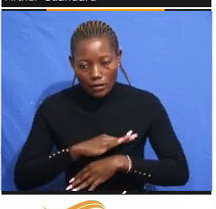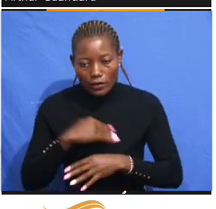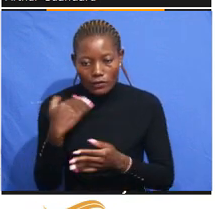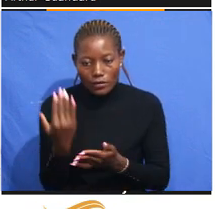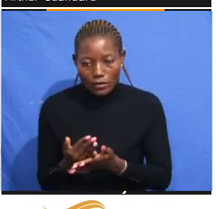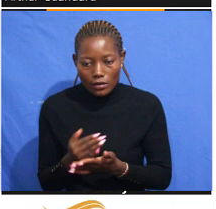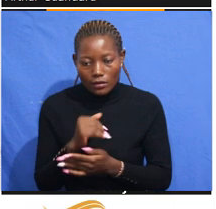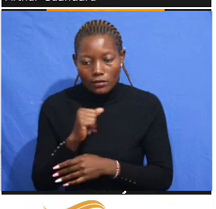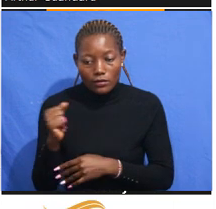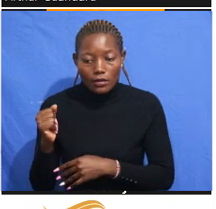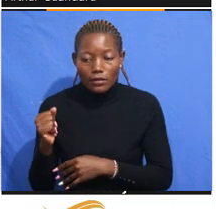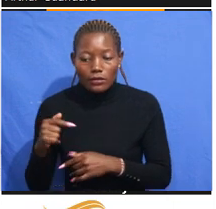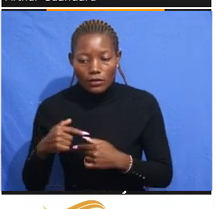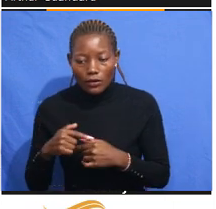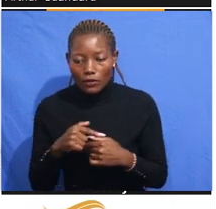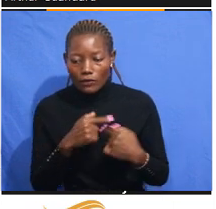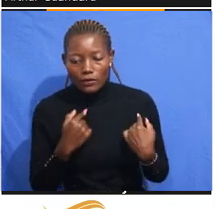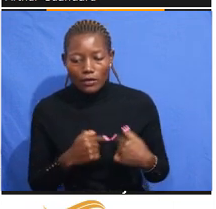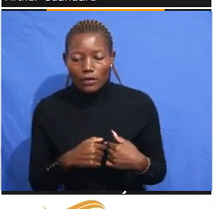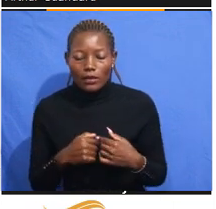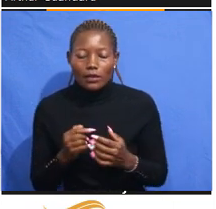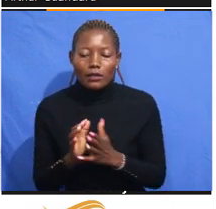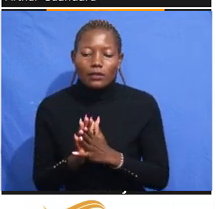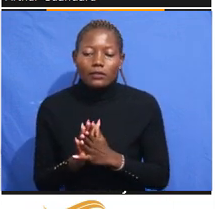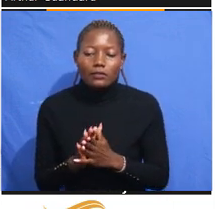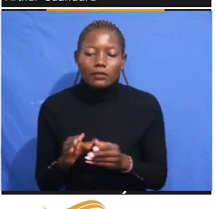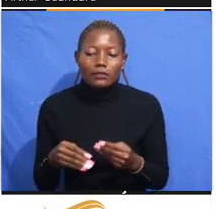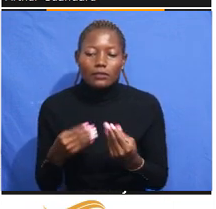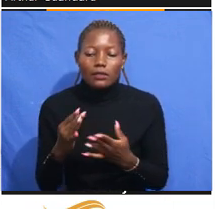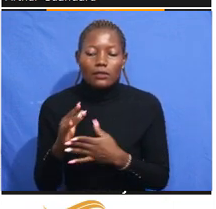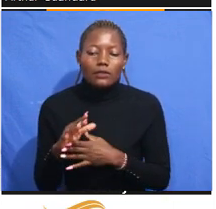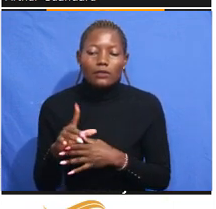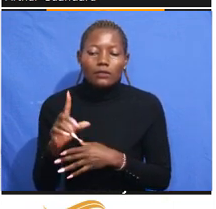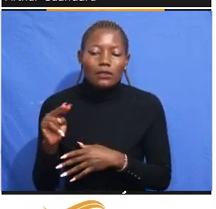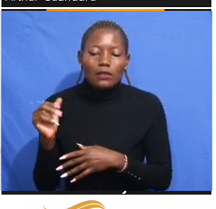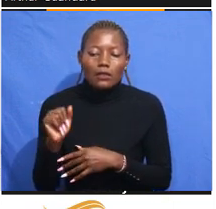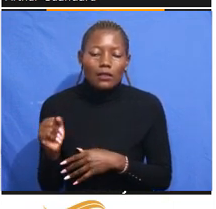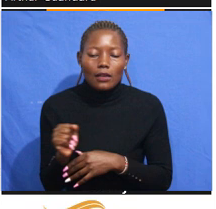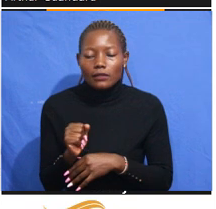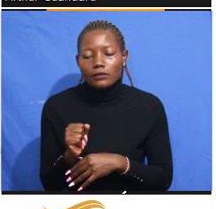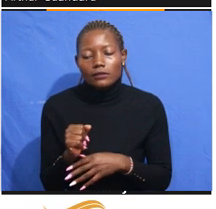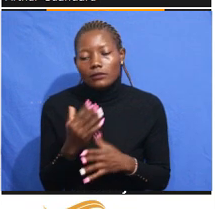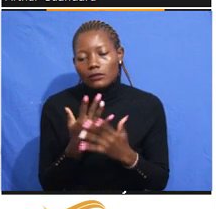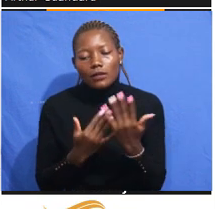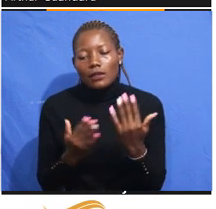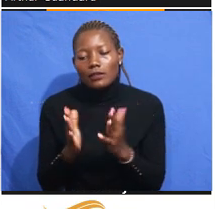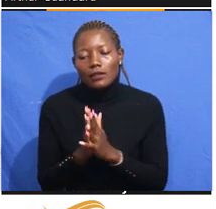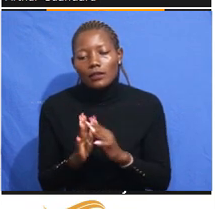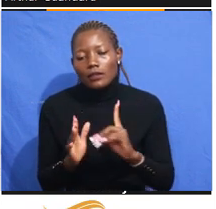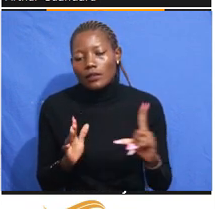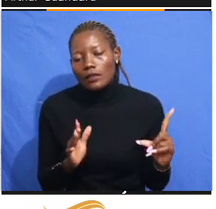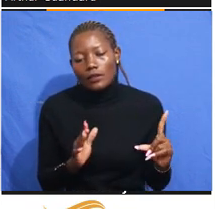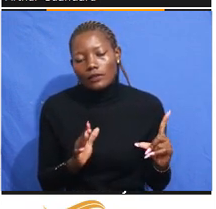of the heart pumps blood to the lungs. The left side of the heart pumps blood to the